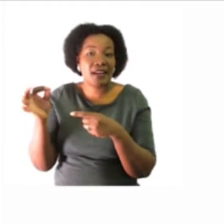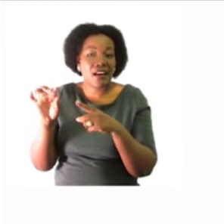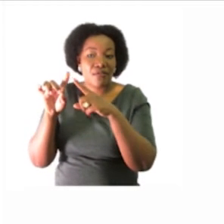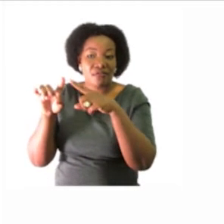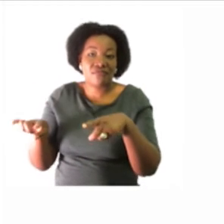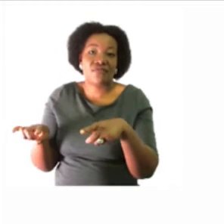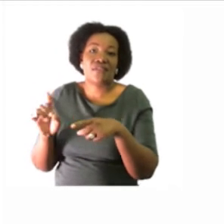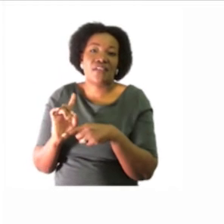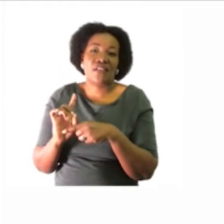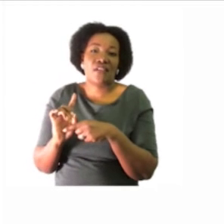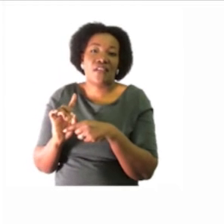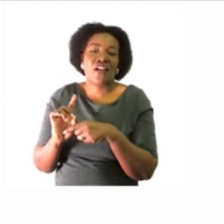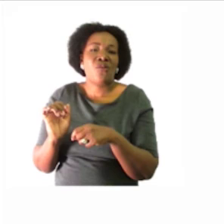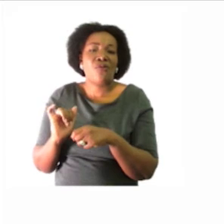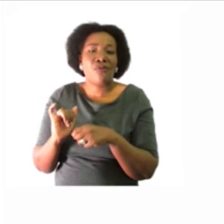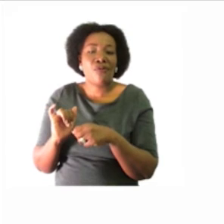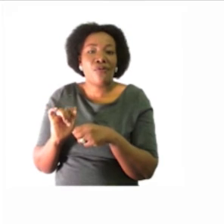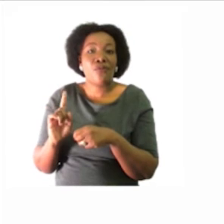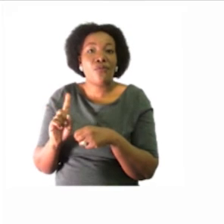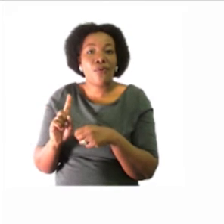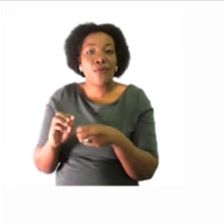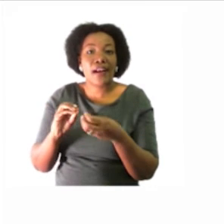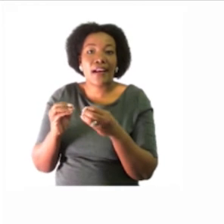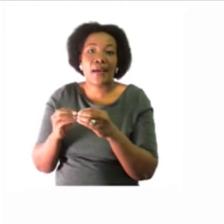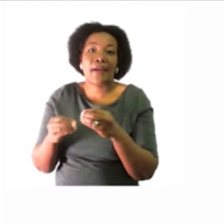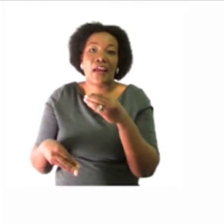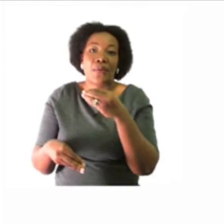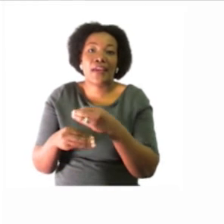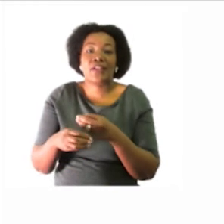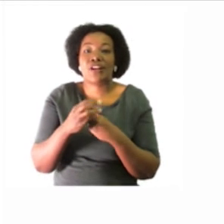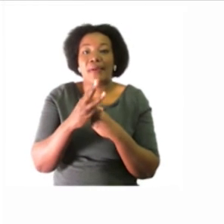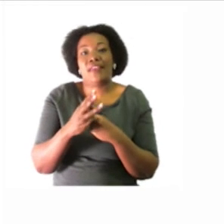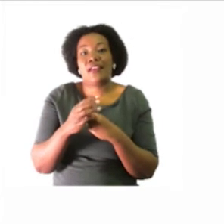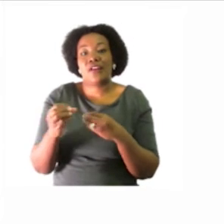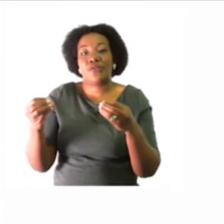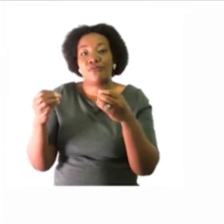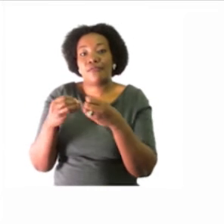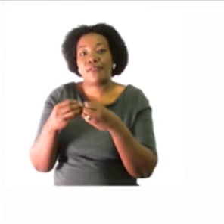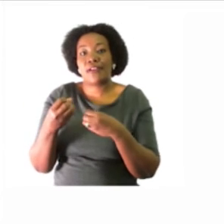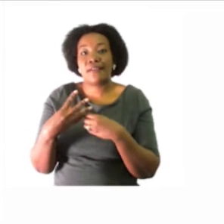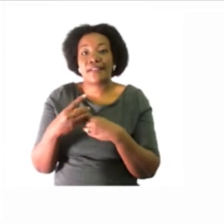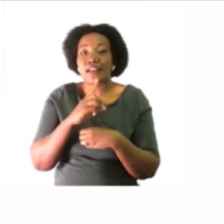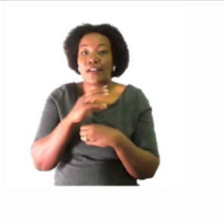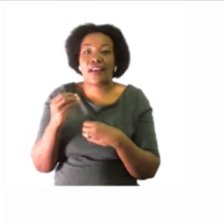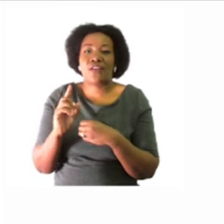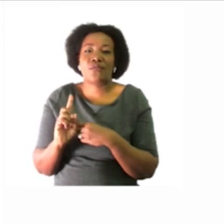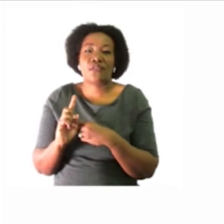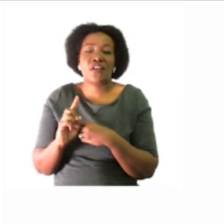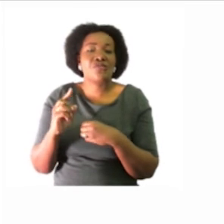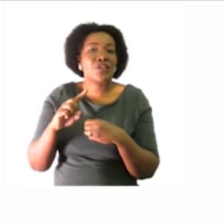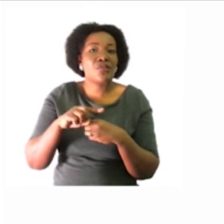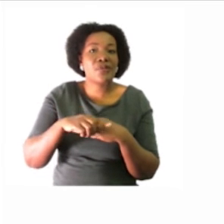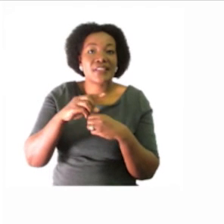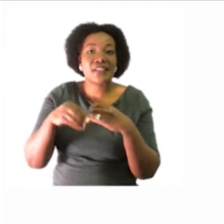many can we add to number 3 to give us the total of a 10? We can always count on.